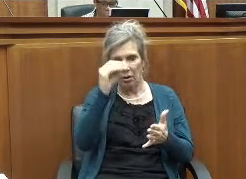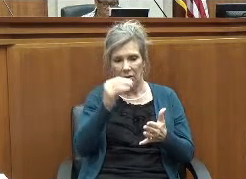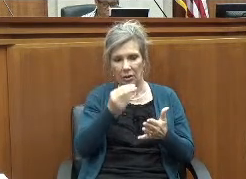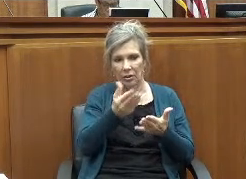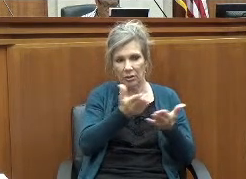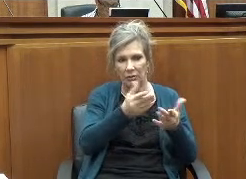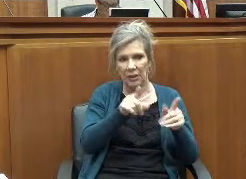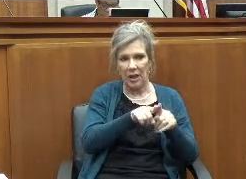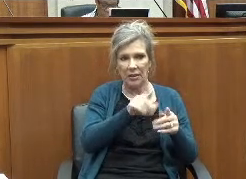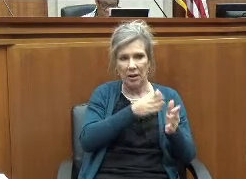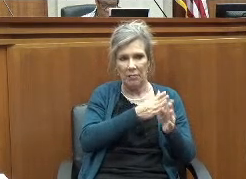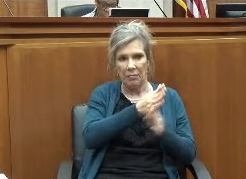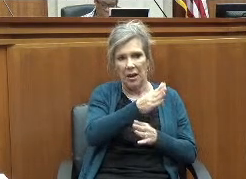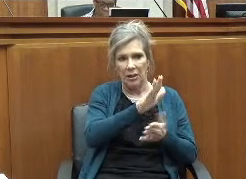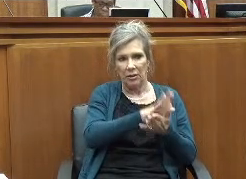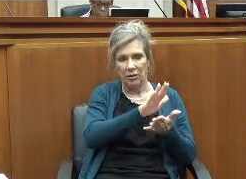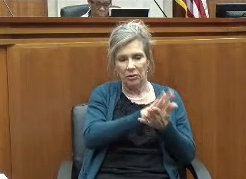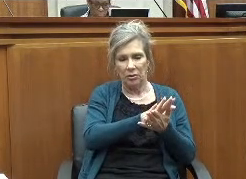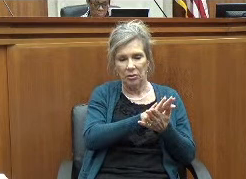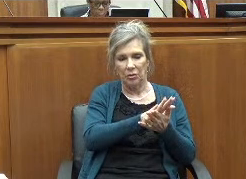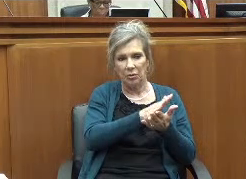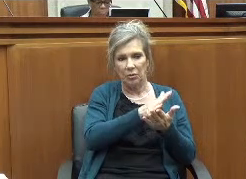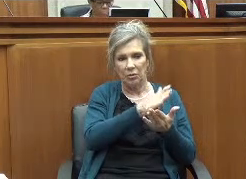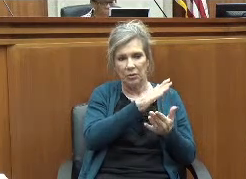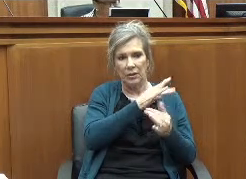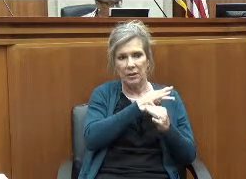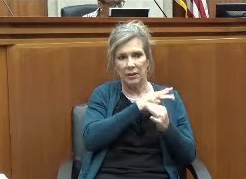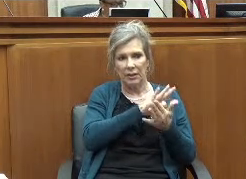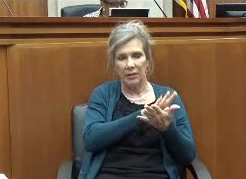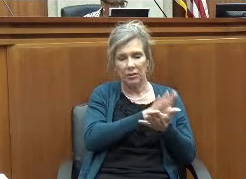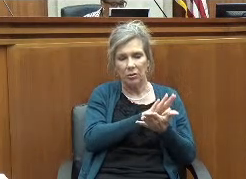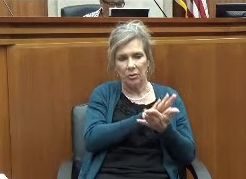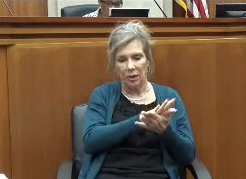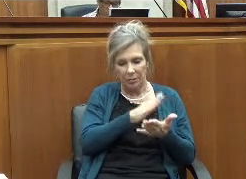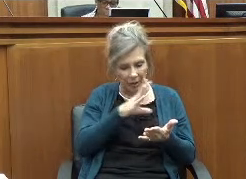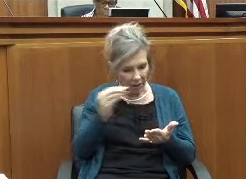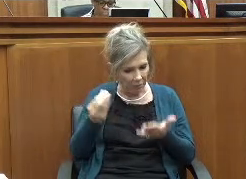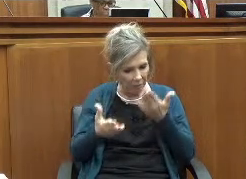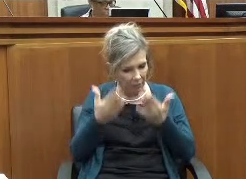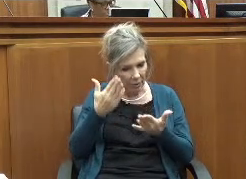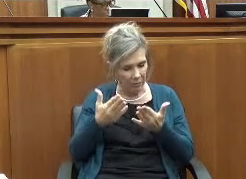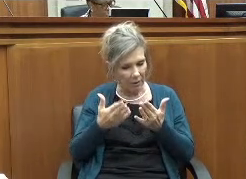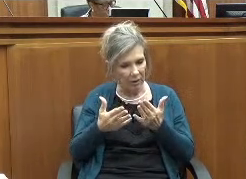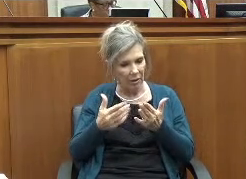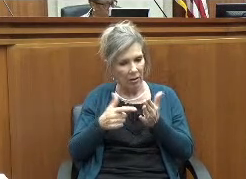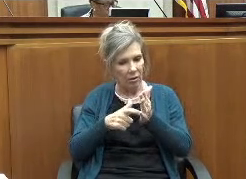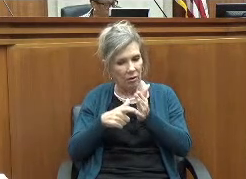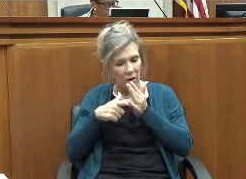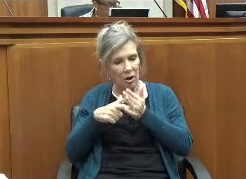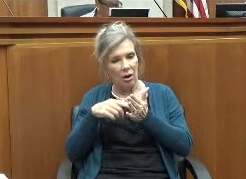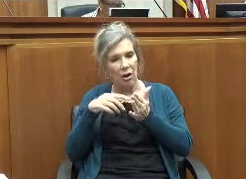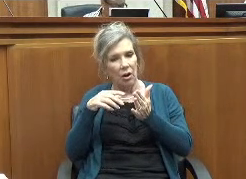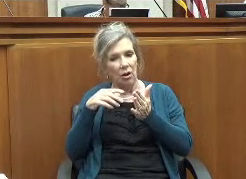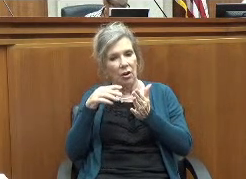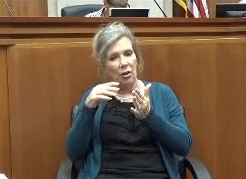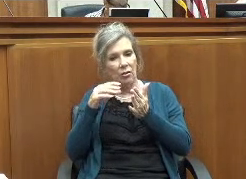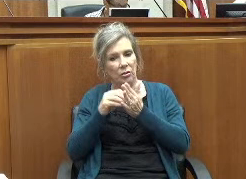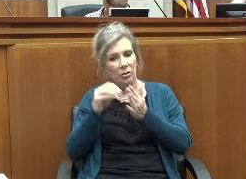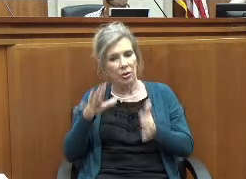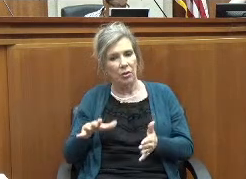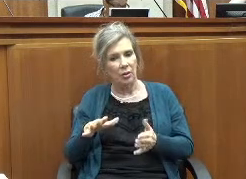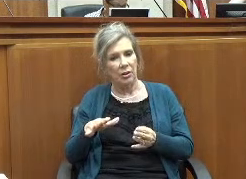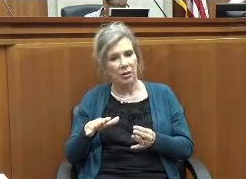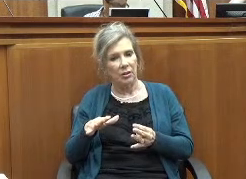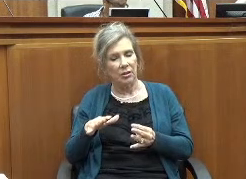campus. It may also wish to clarify whether schools may forbid students who need special education services from enrolling